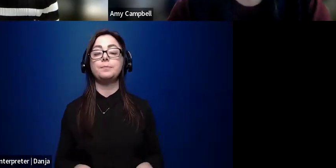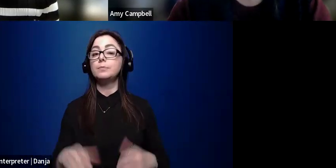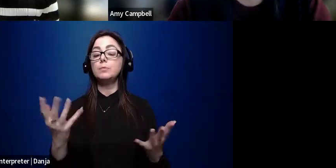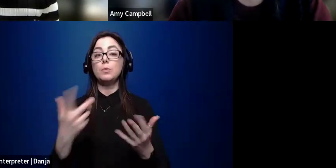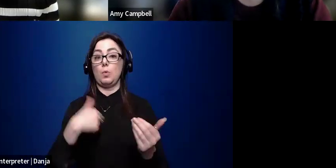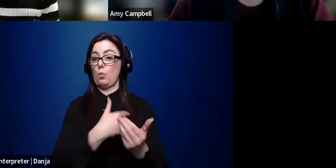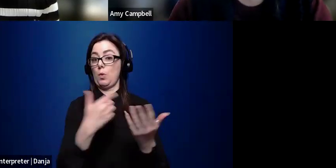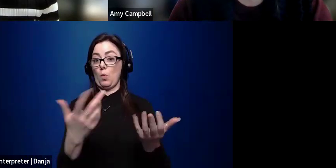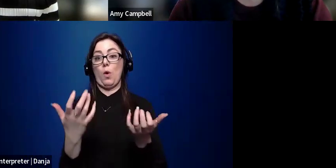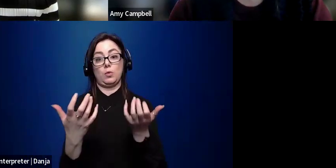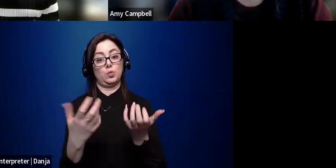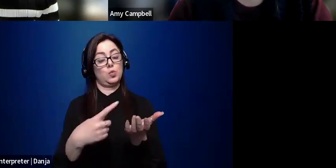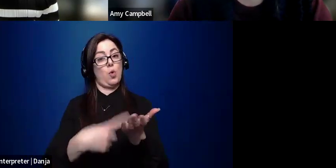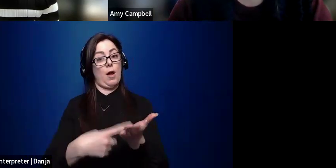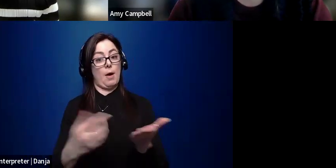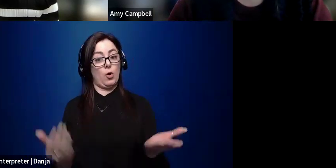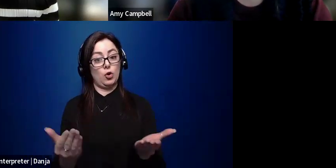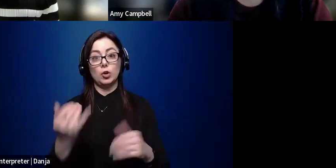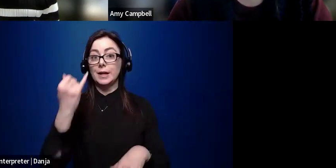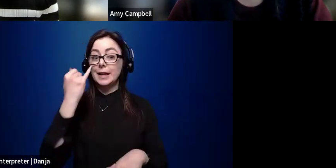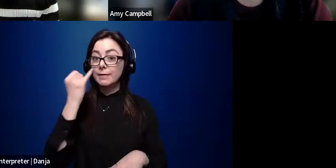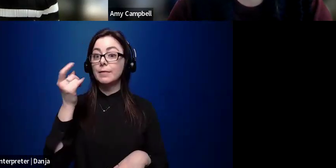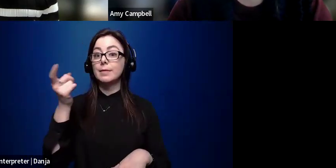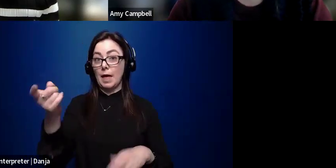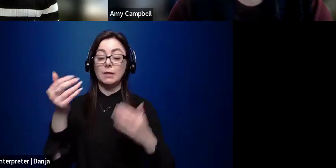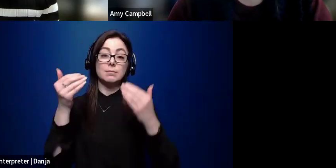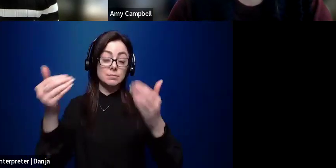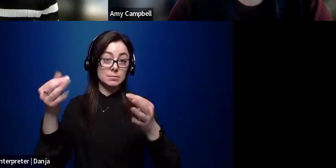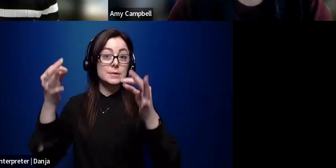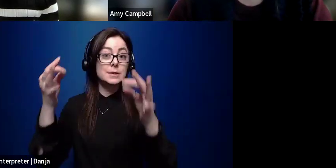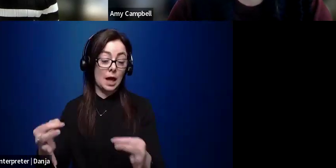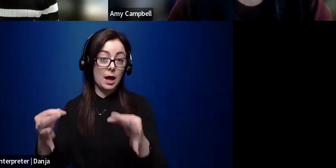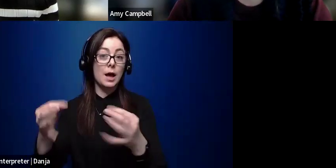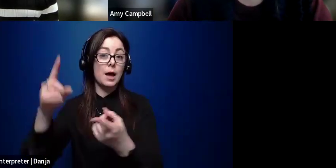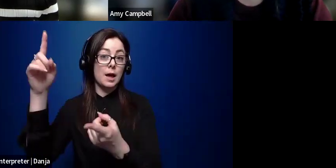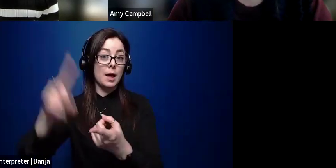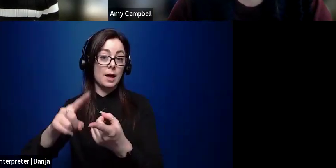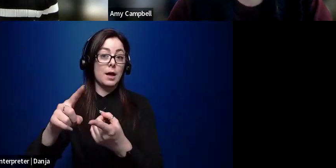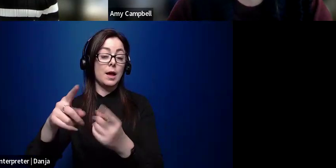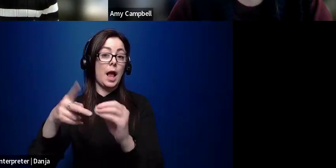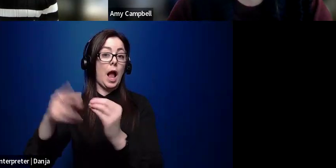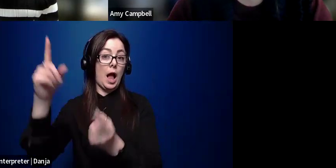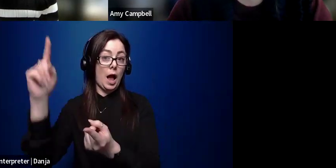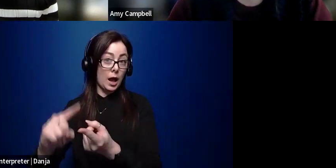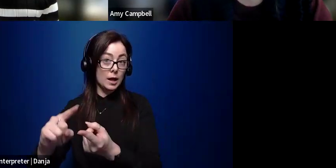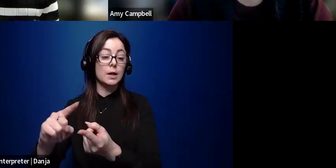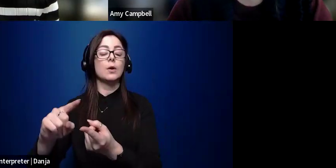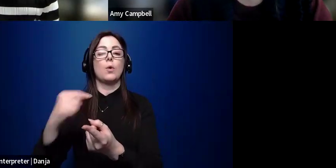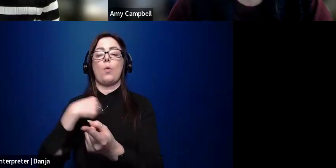is if they do make these cuts, how it could affect Iowa, the state of Iowa, and how it could affect